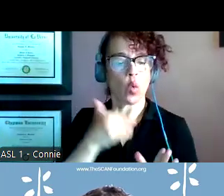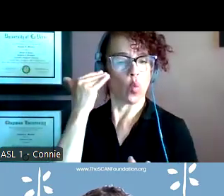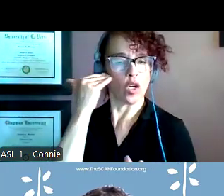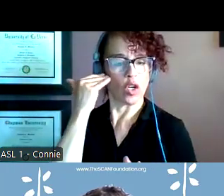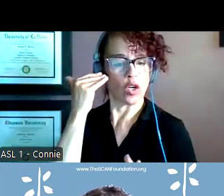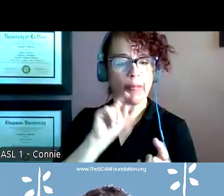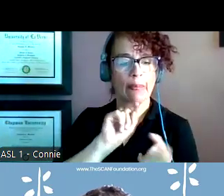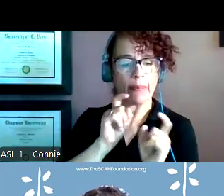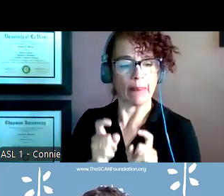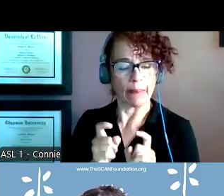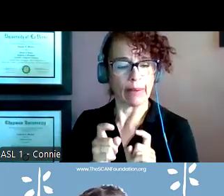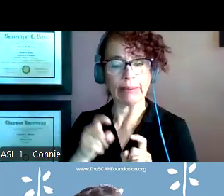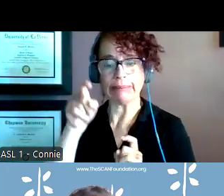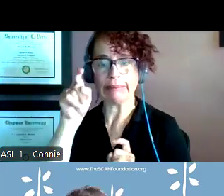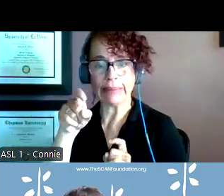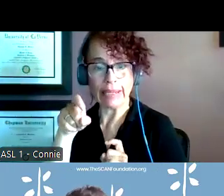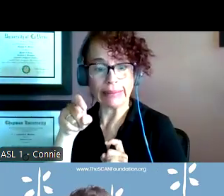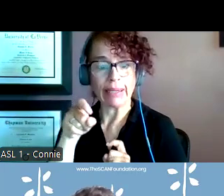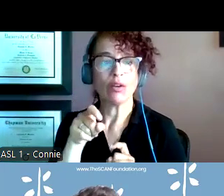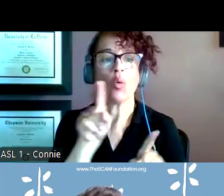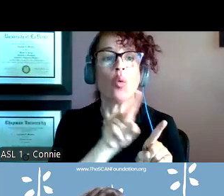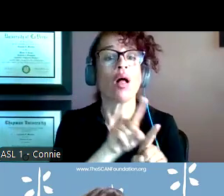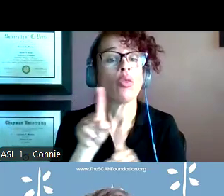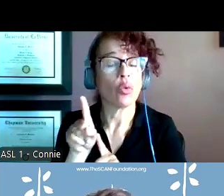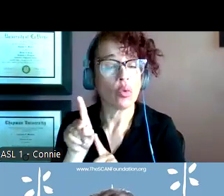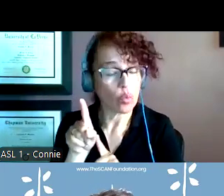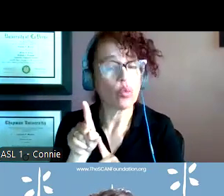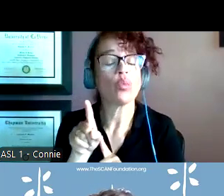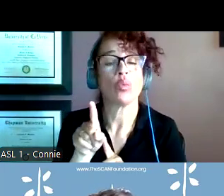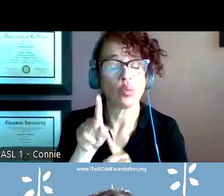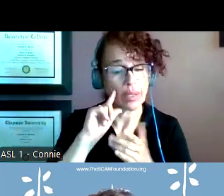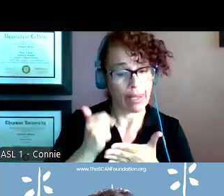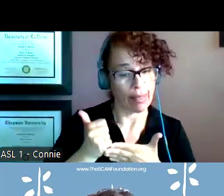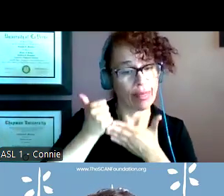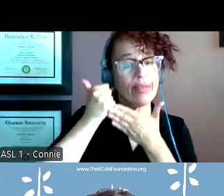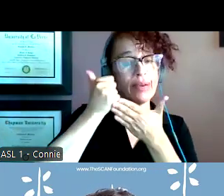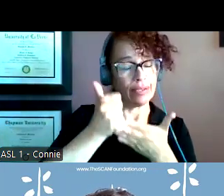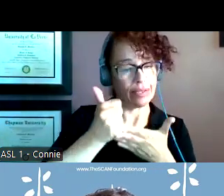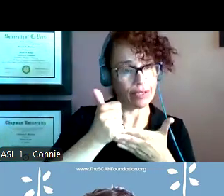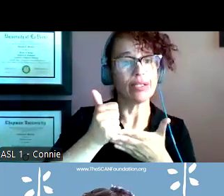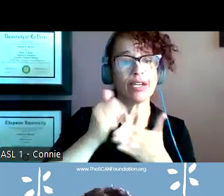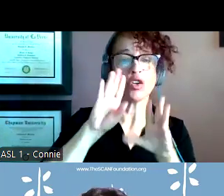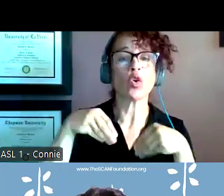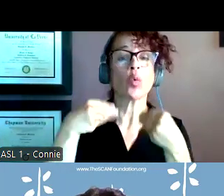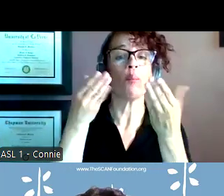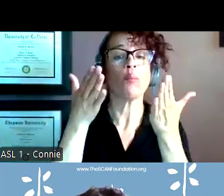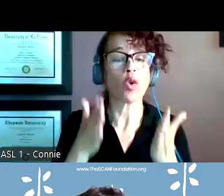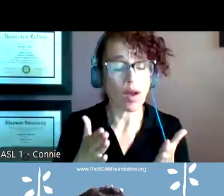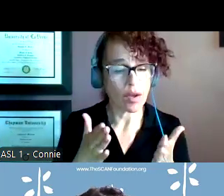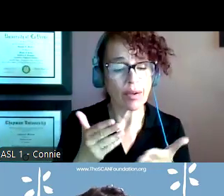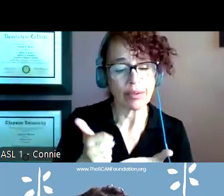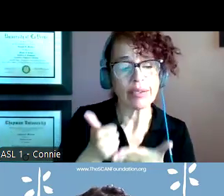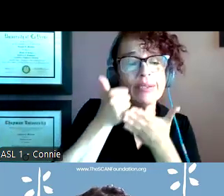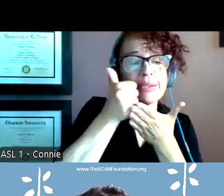the changes that are necessary. Also, it would be helpful to offer assistance to provider to help